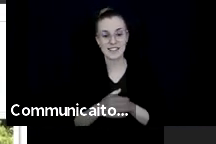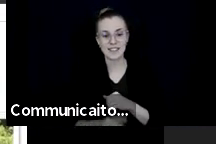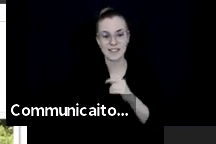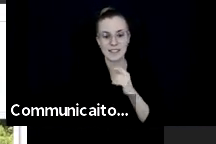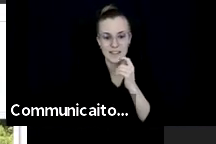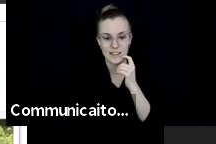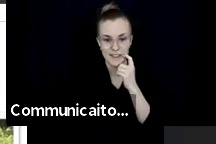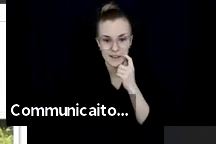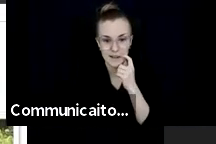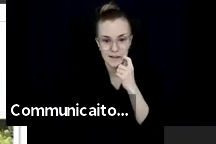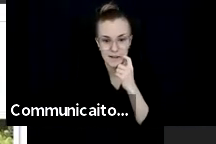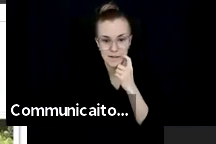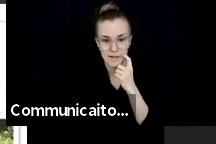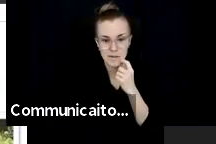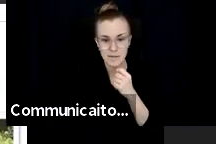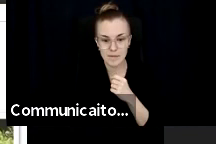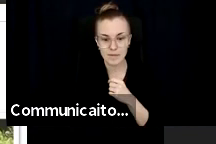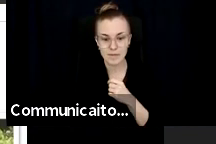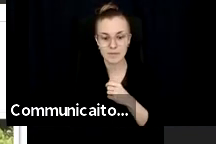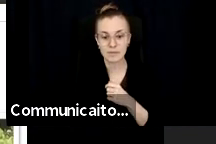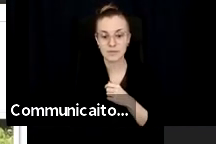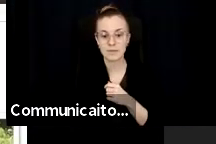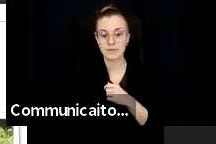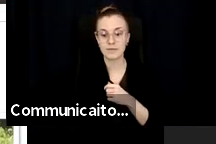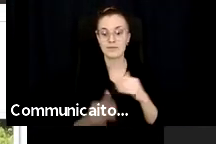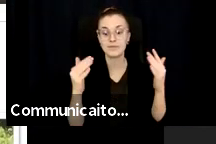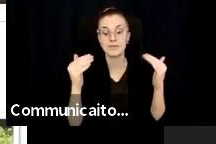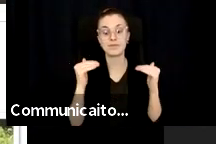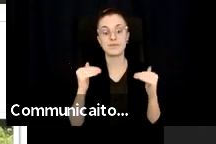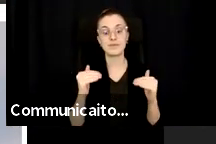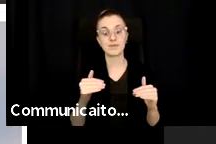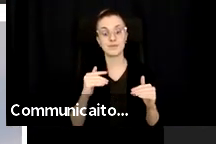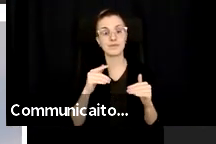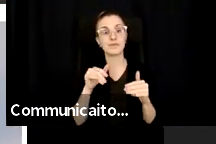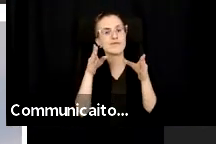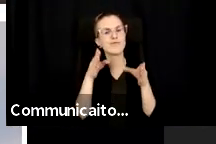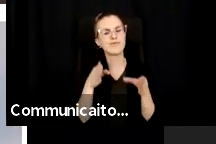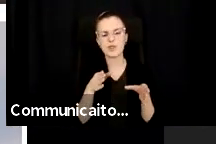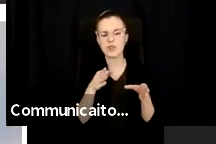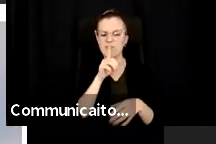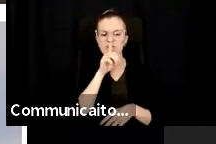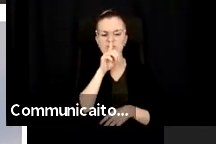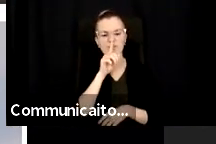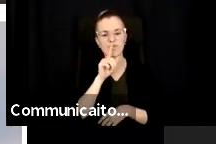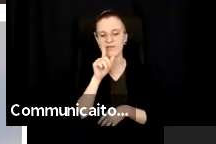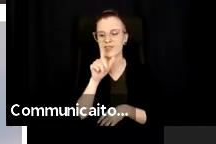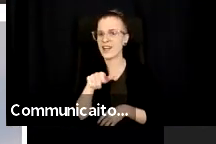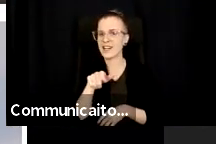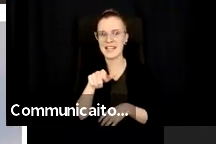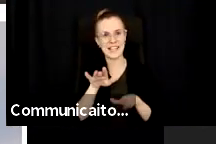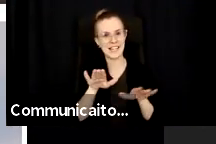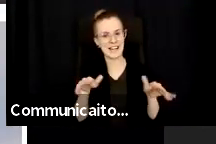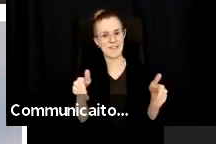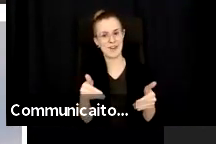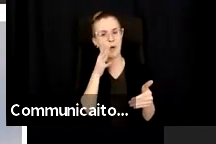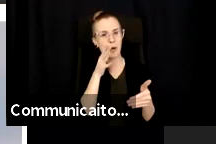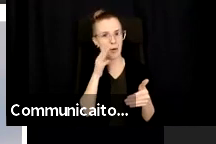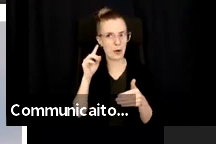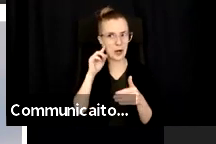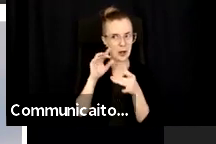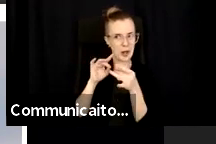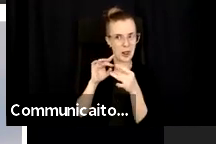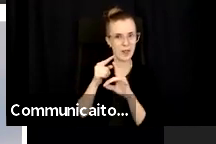is somebody who needs no introduction. We're going to hear from Governor Greg Abbott, who will present us